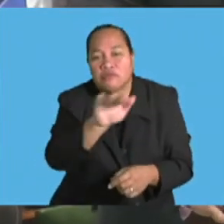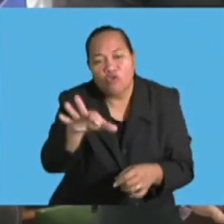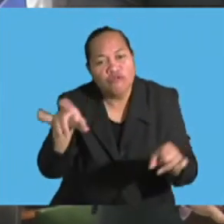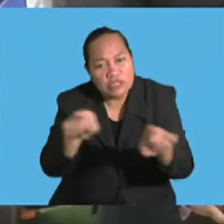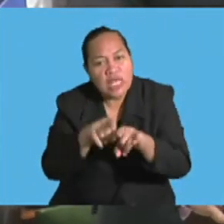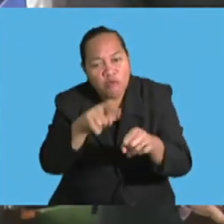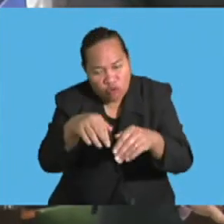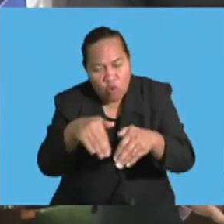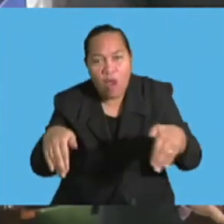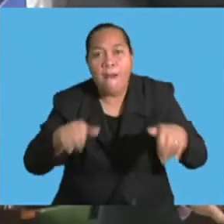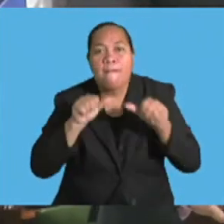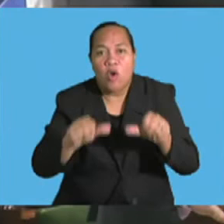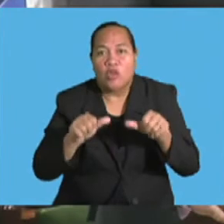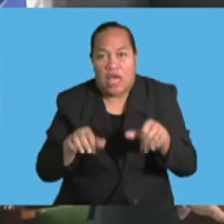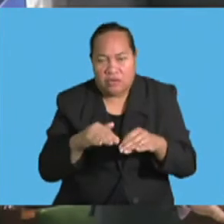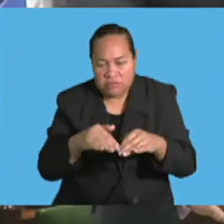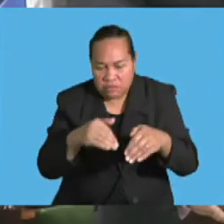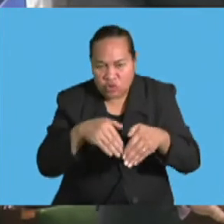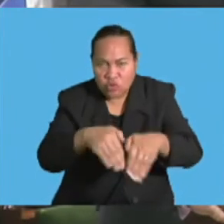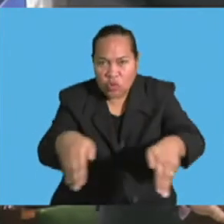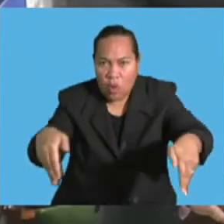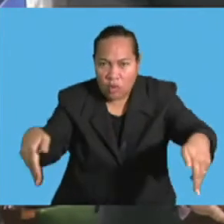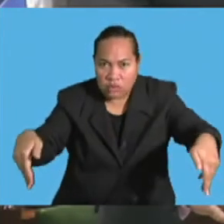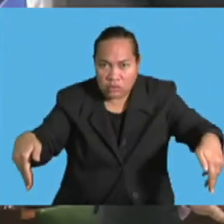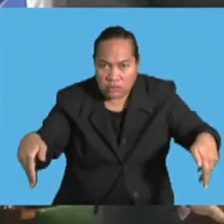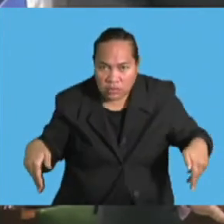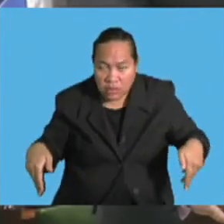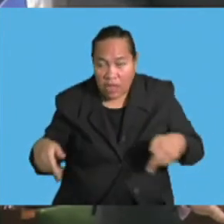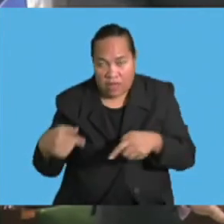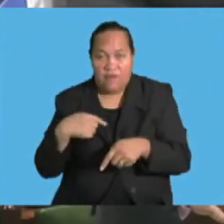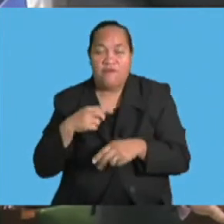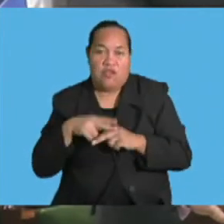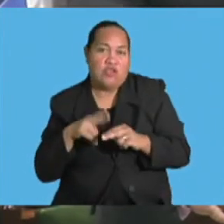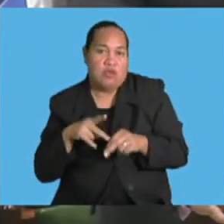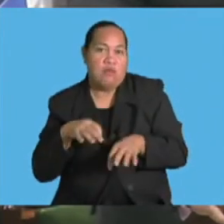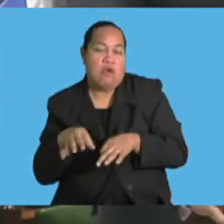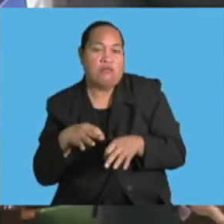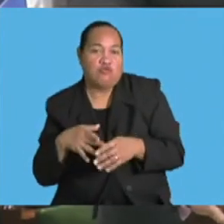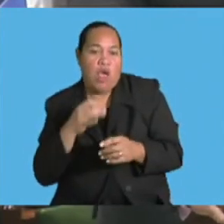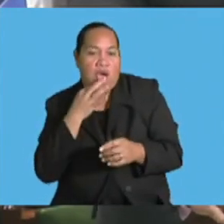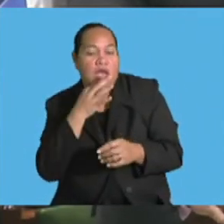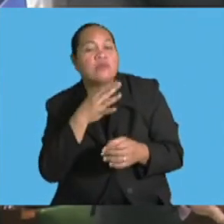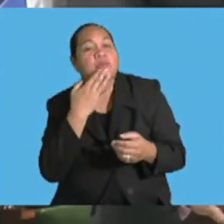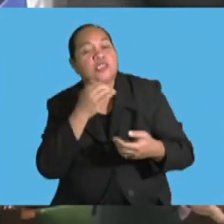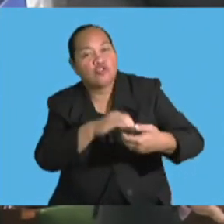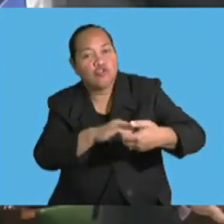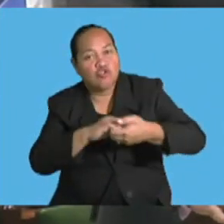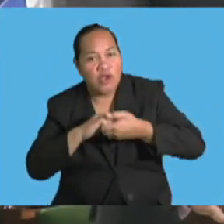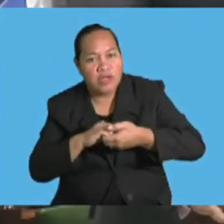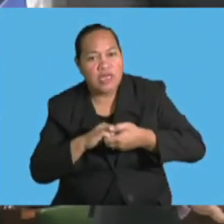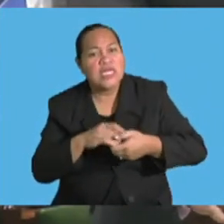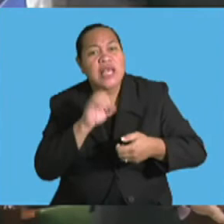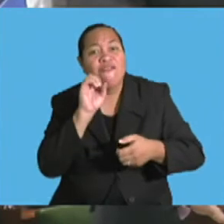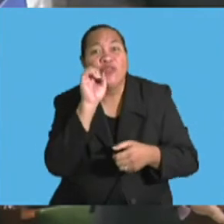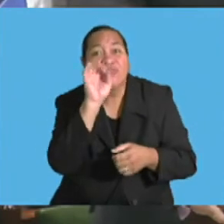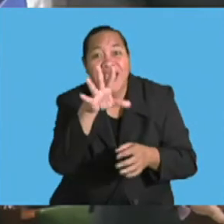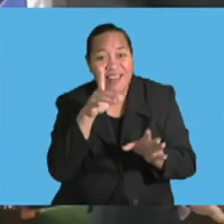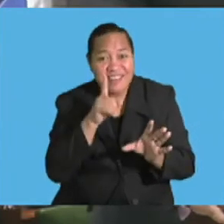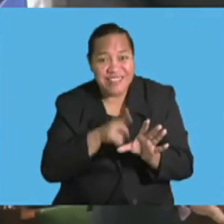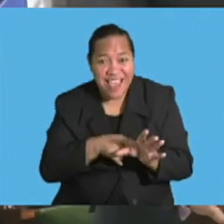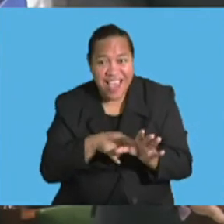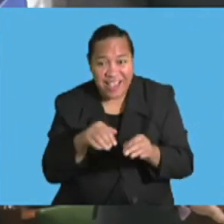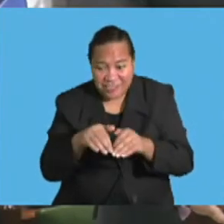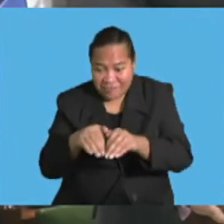Pacific nations at the Pacific Islands Forum meeting next week, leaders meeting, to join us in imposing a 10-year moratorium